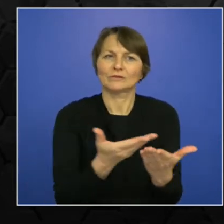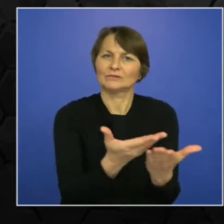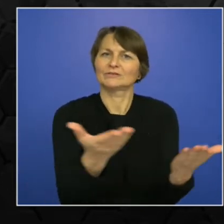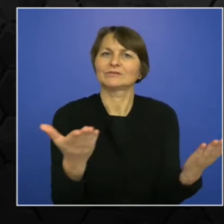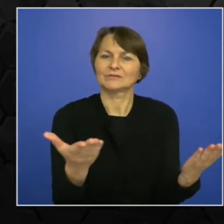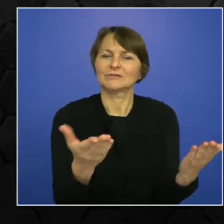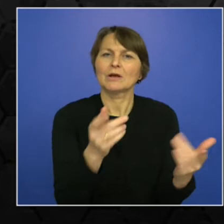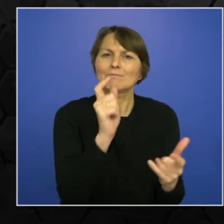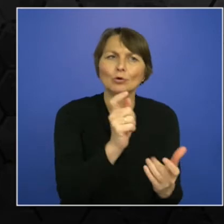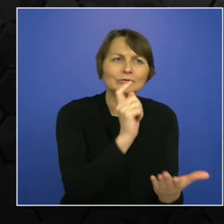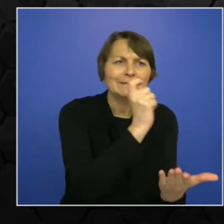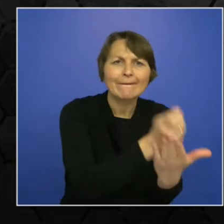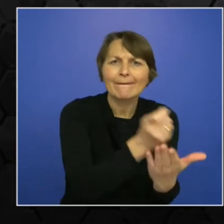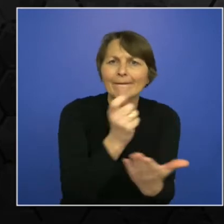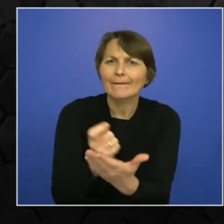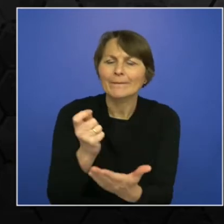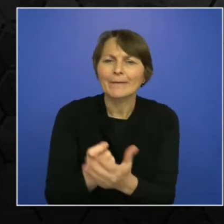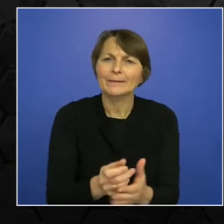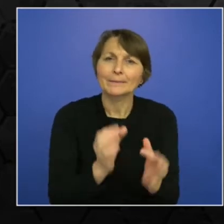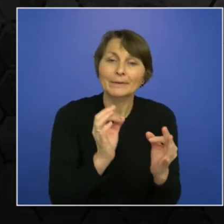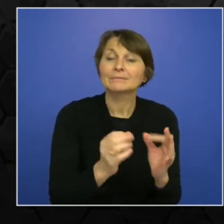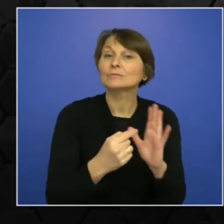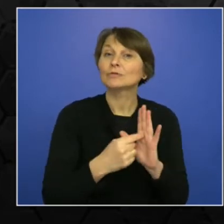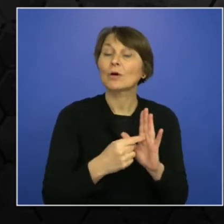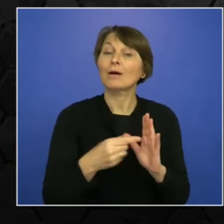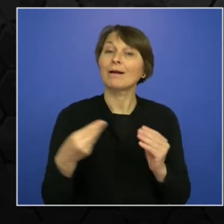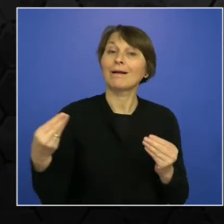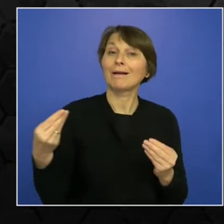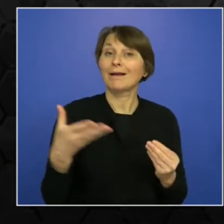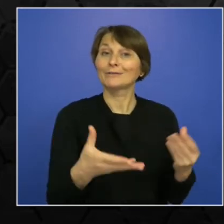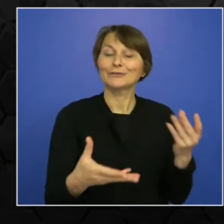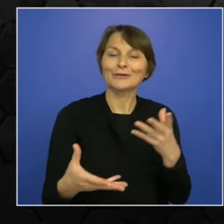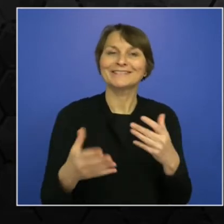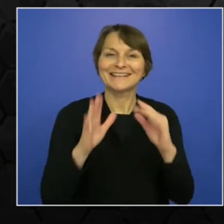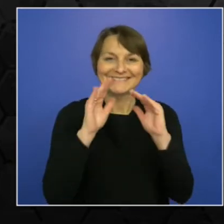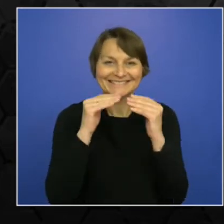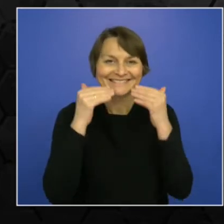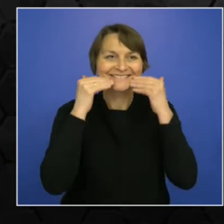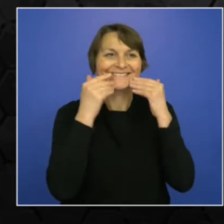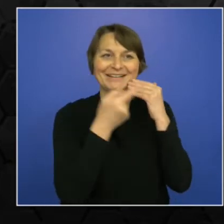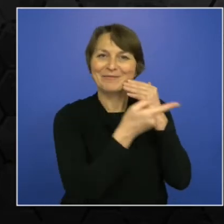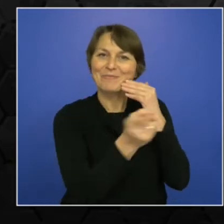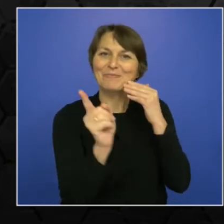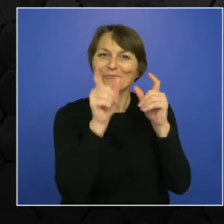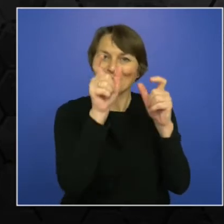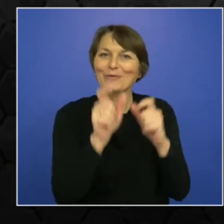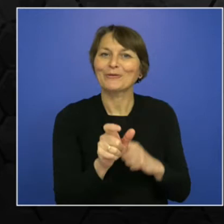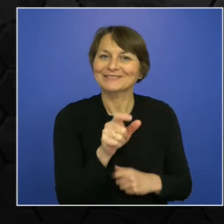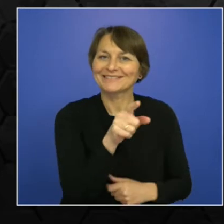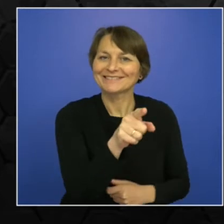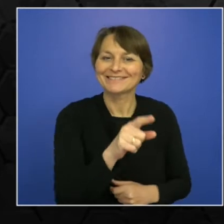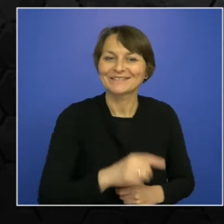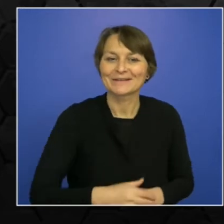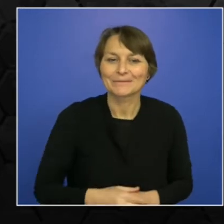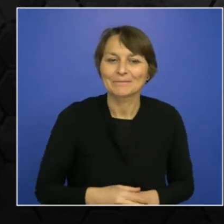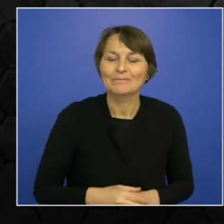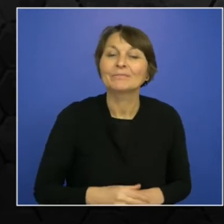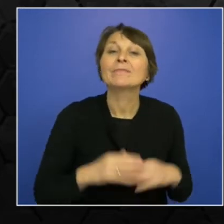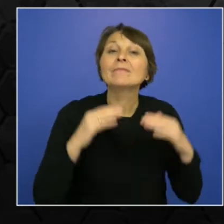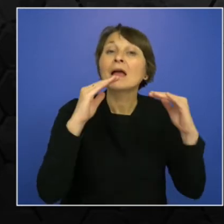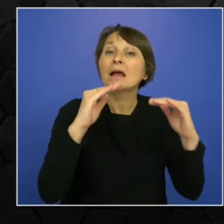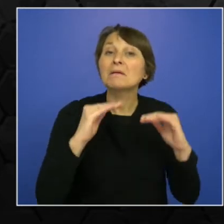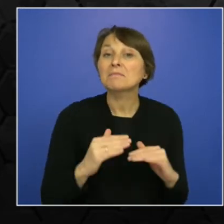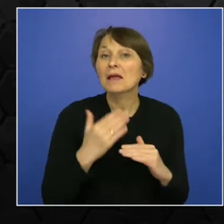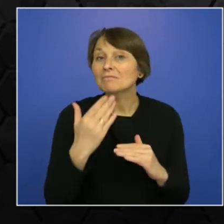the customer service industry. And the last is agriculture, developing robots to address